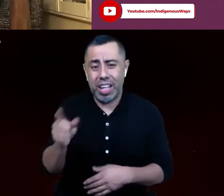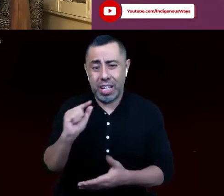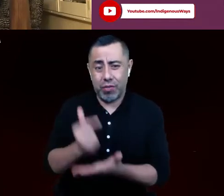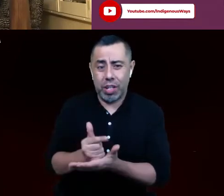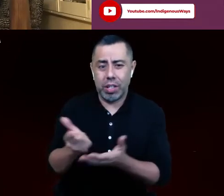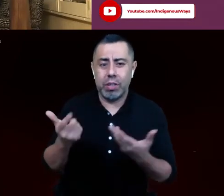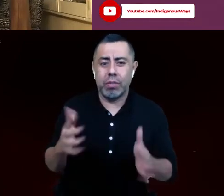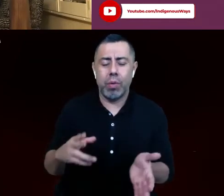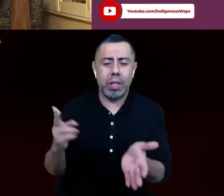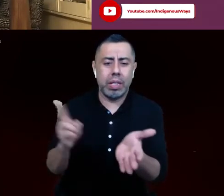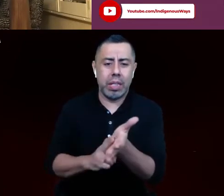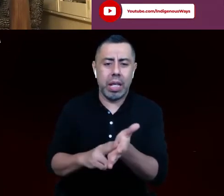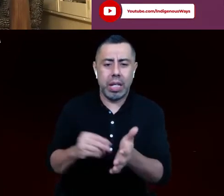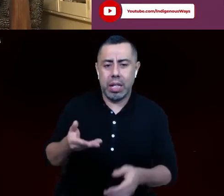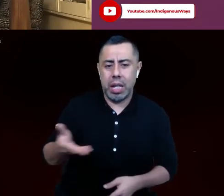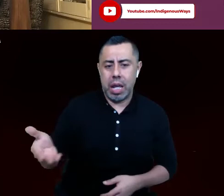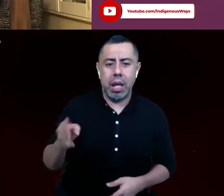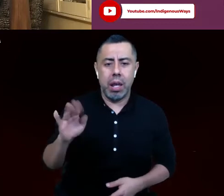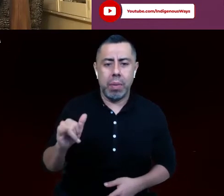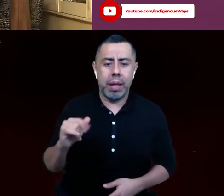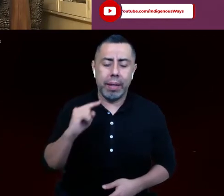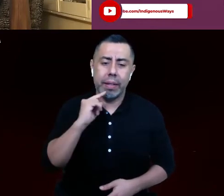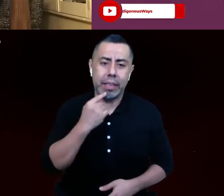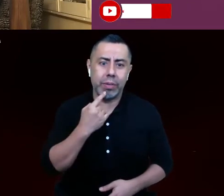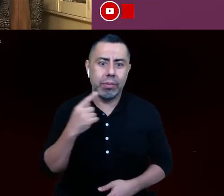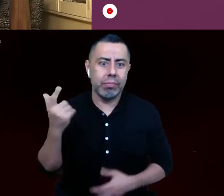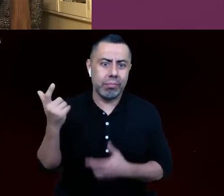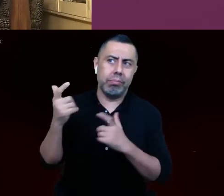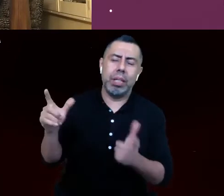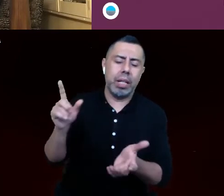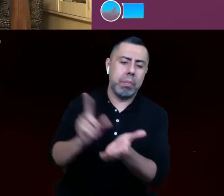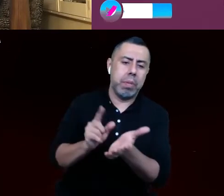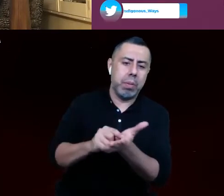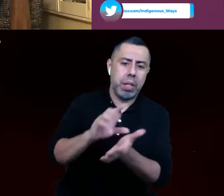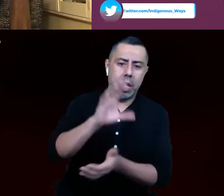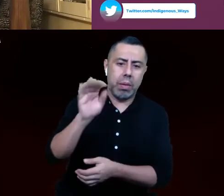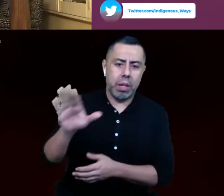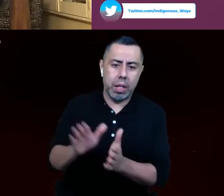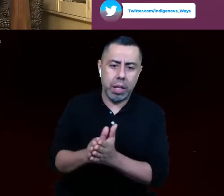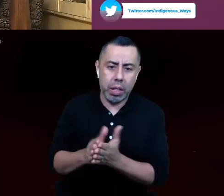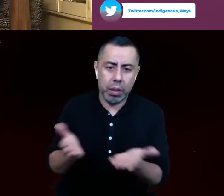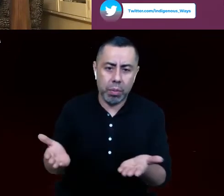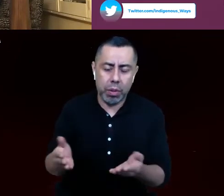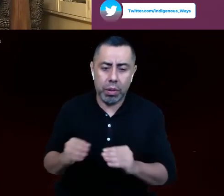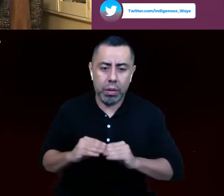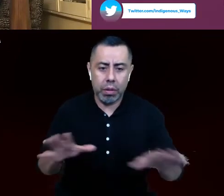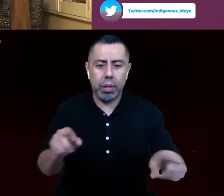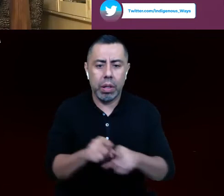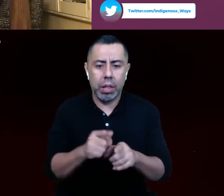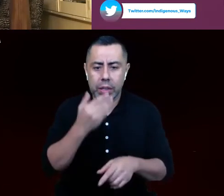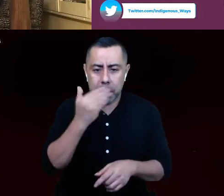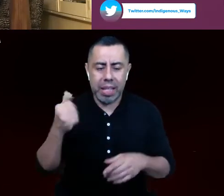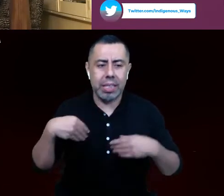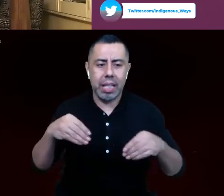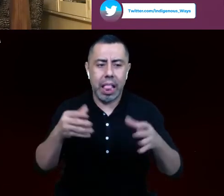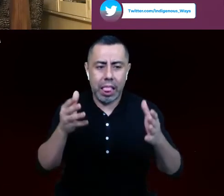signed by a very significant publishing company, and his book, There There, went best-selling. And